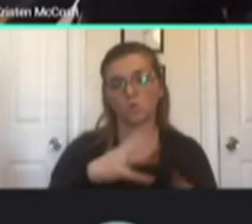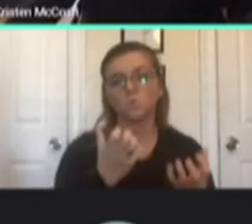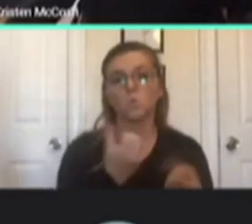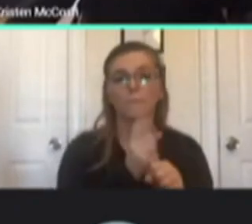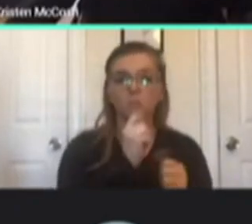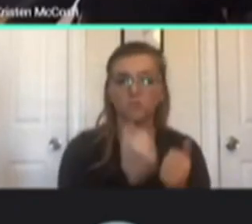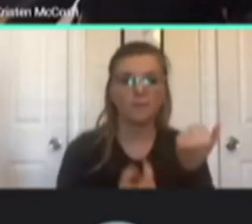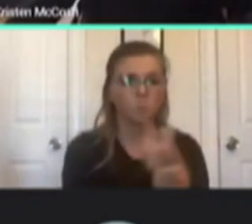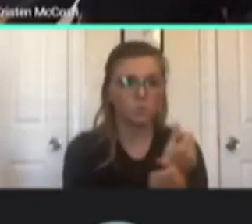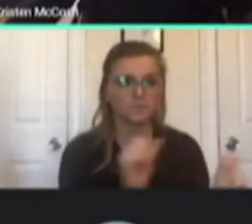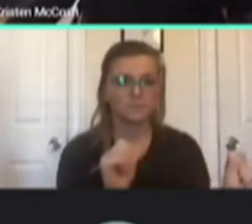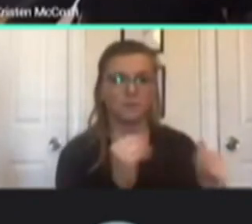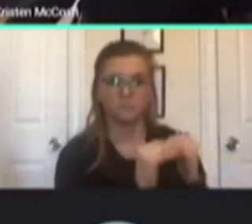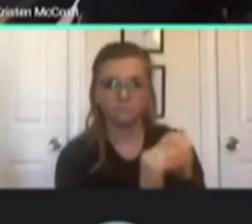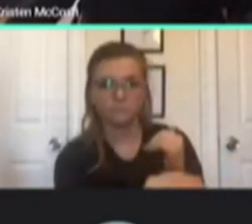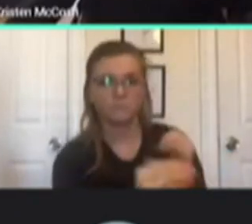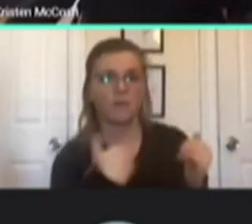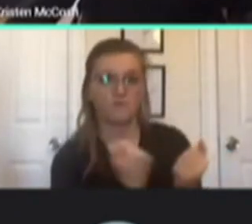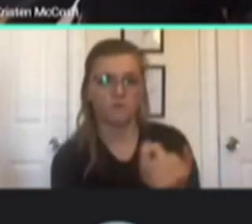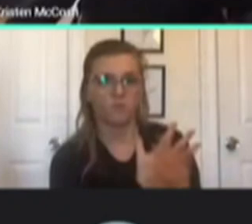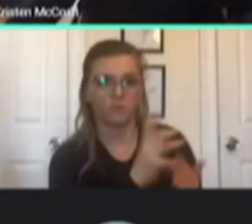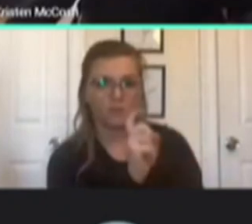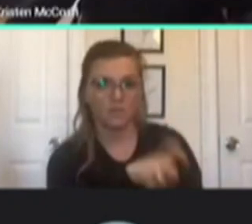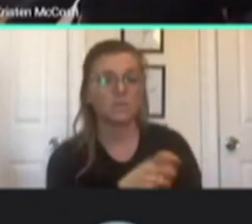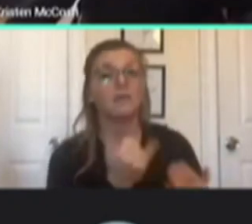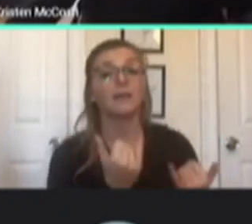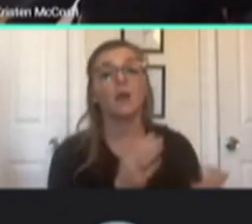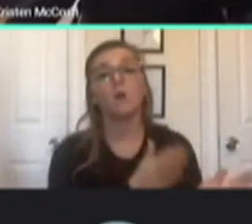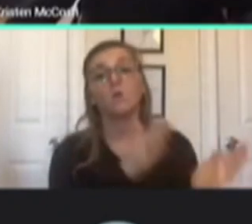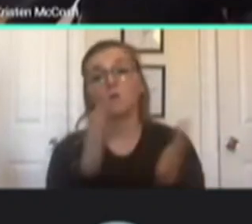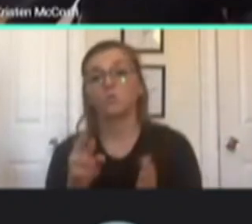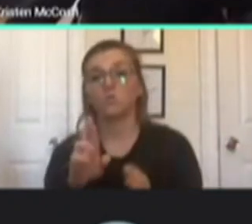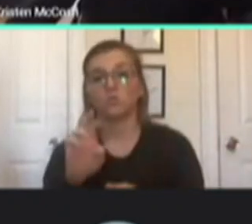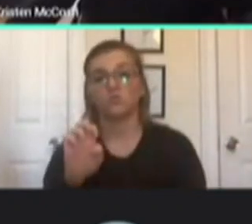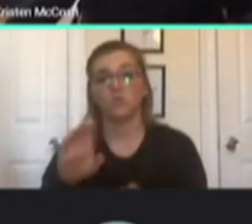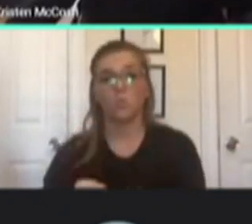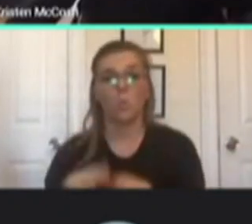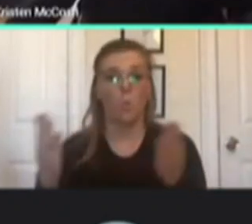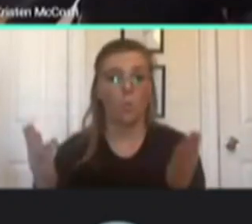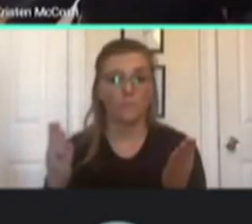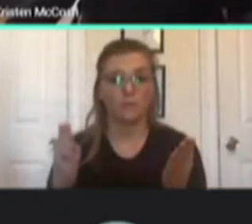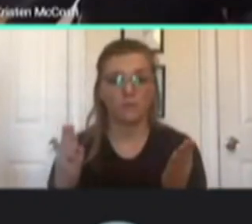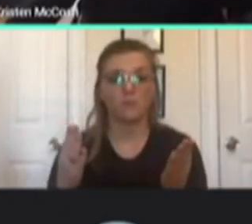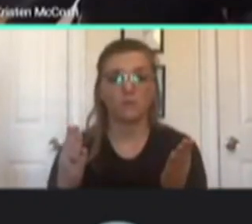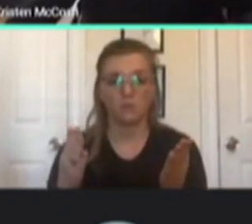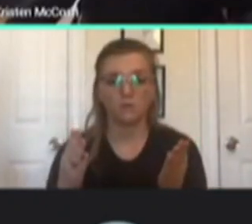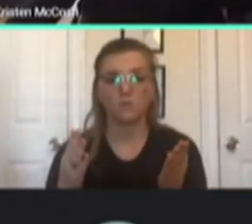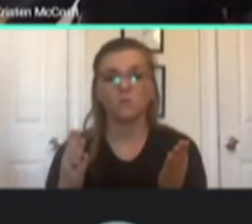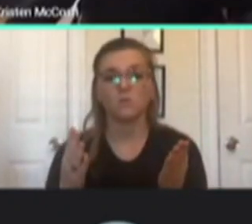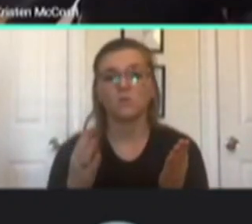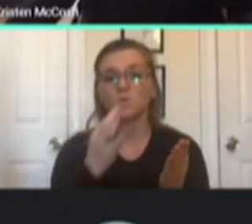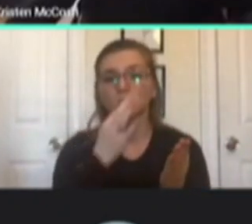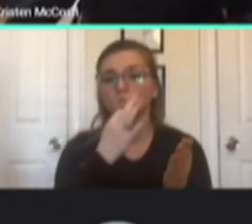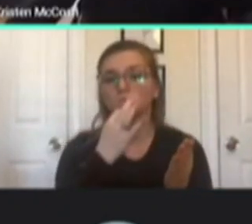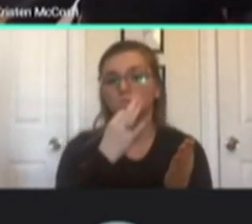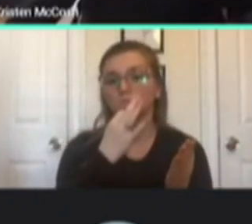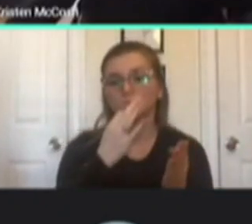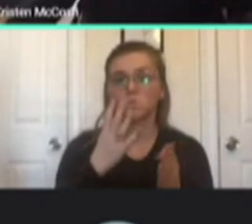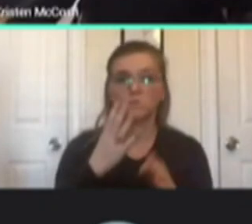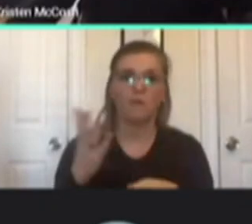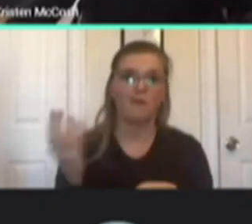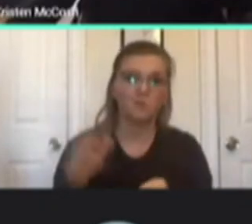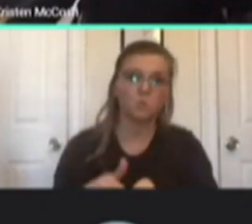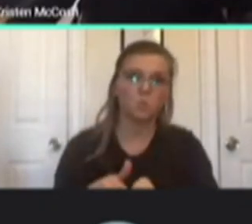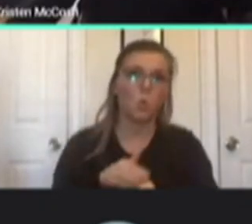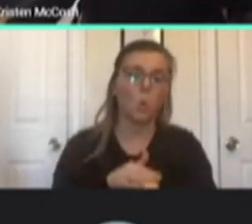safe. So now we're moving on to the phase of reopening, which is starting very slowly. We'll have people